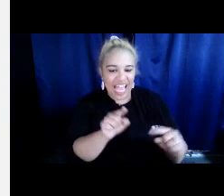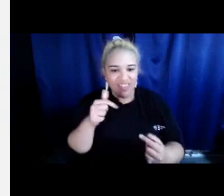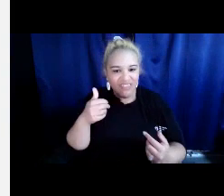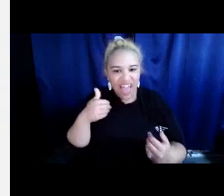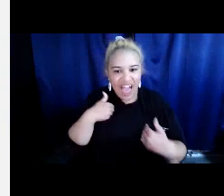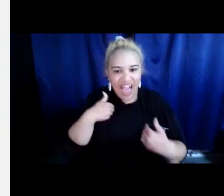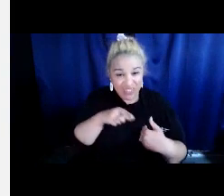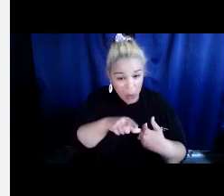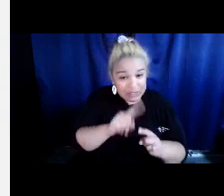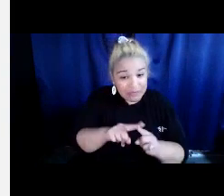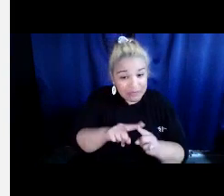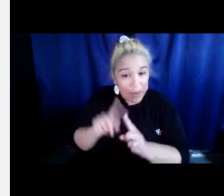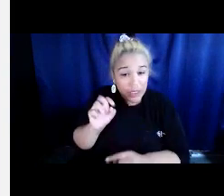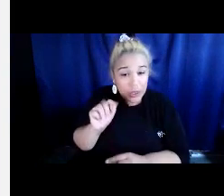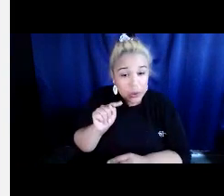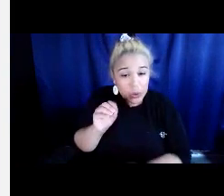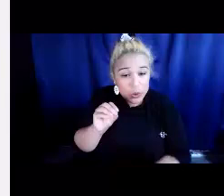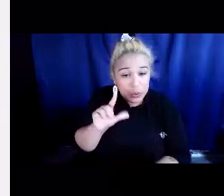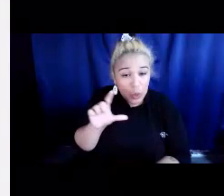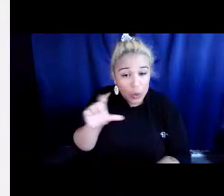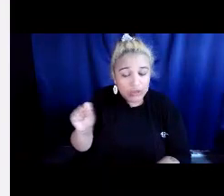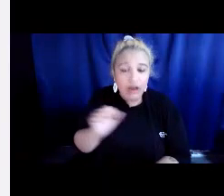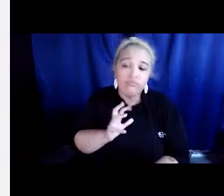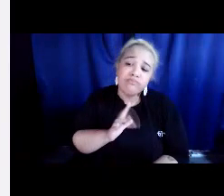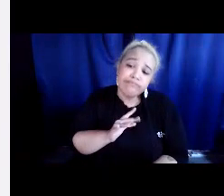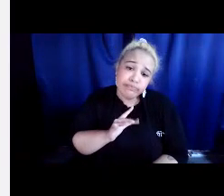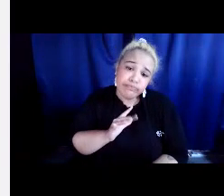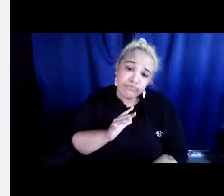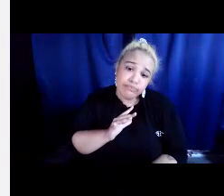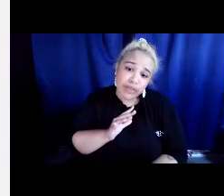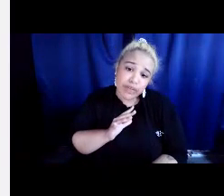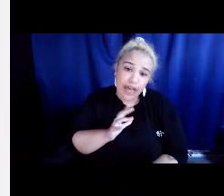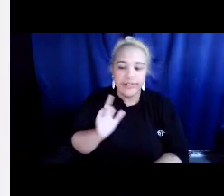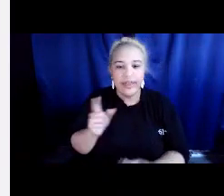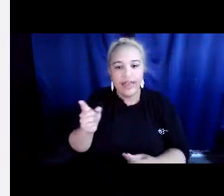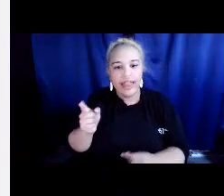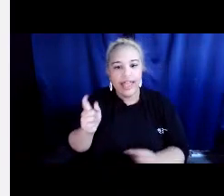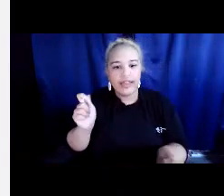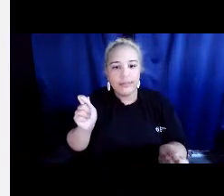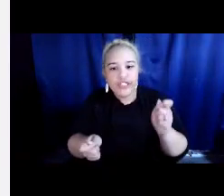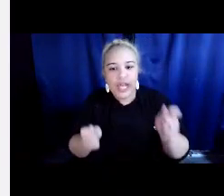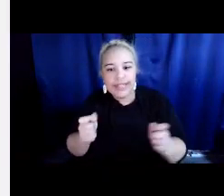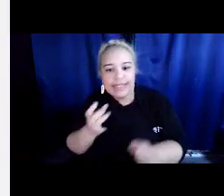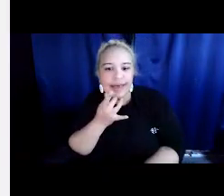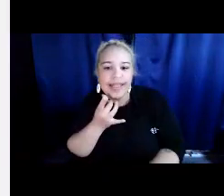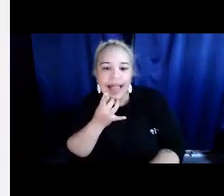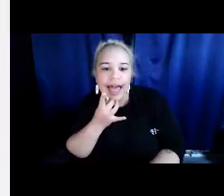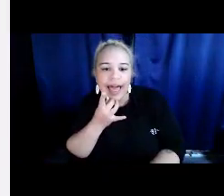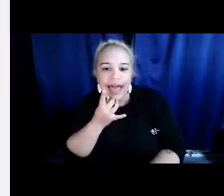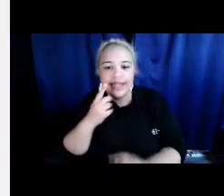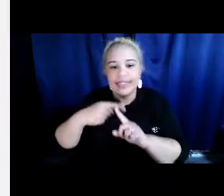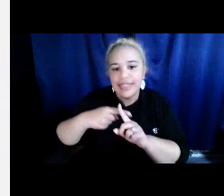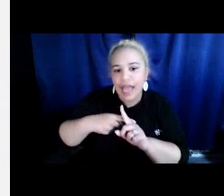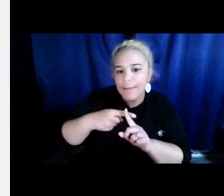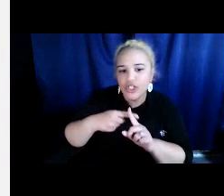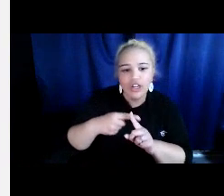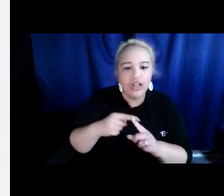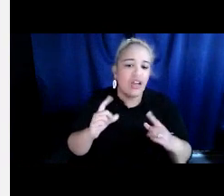tools for all the senses. These tools can help individuals manage their sensory needs by either